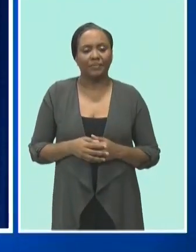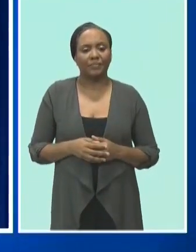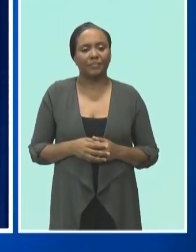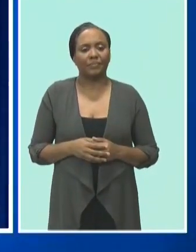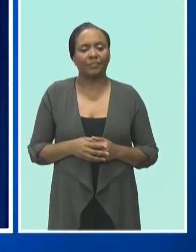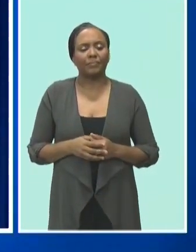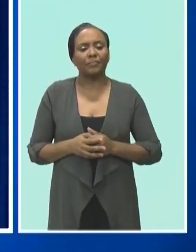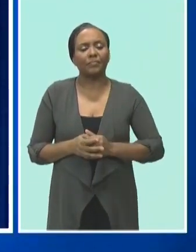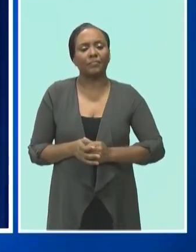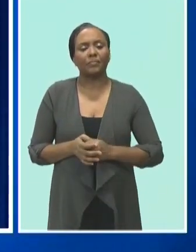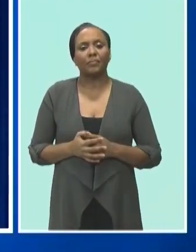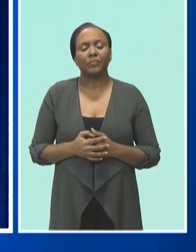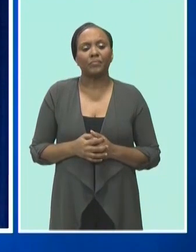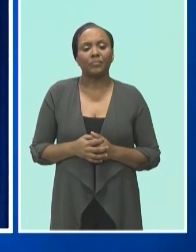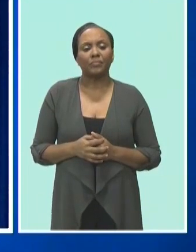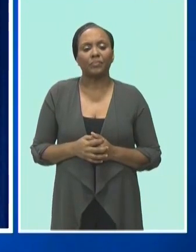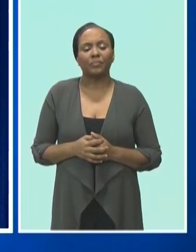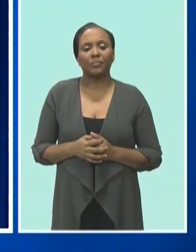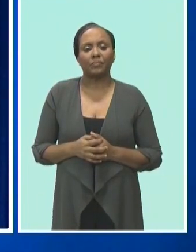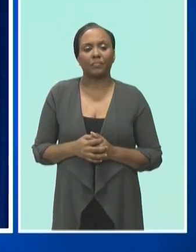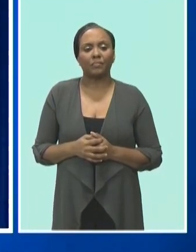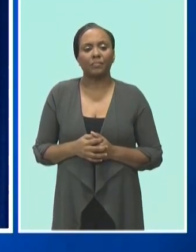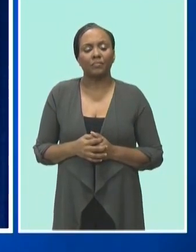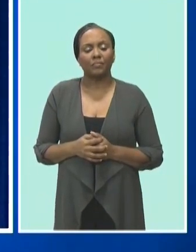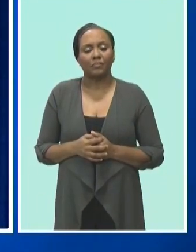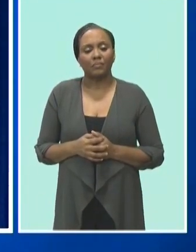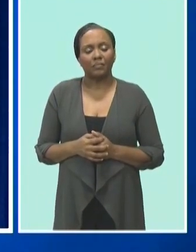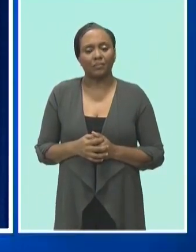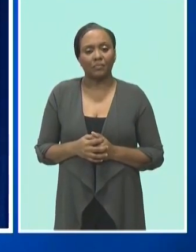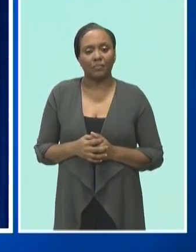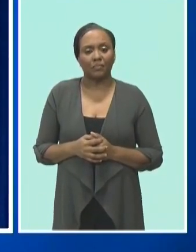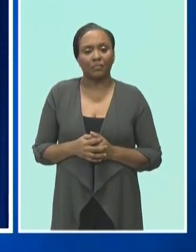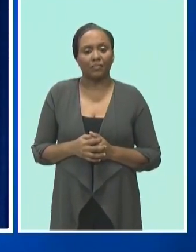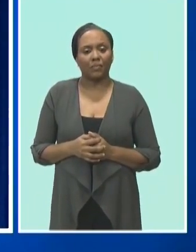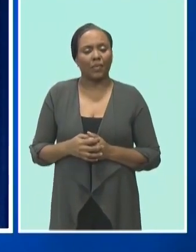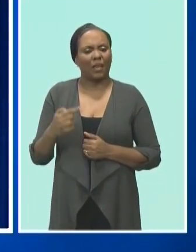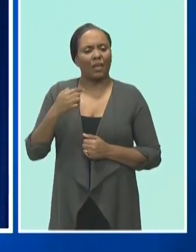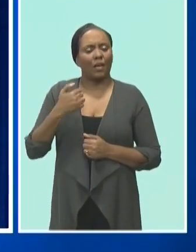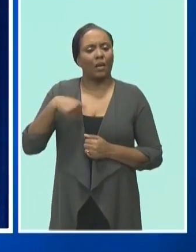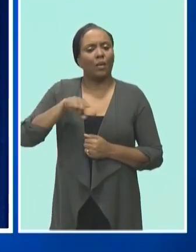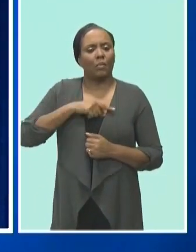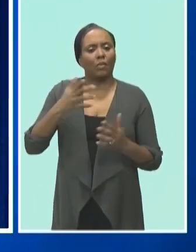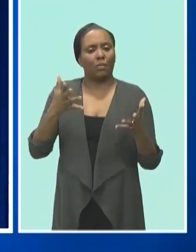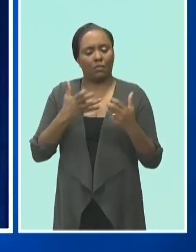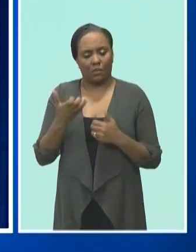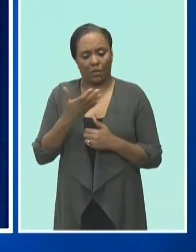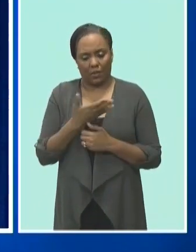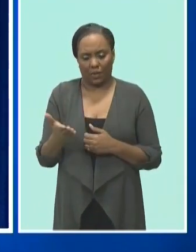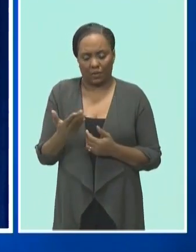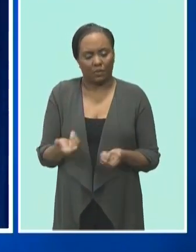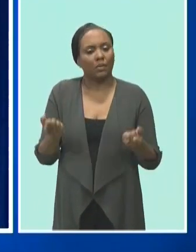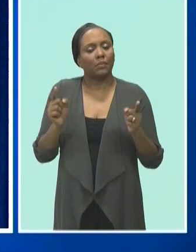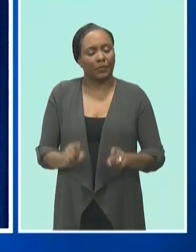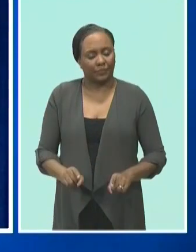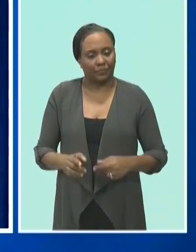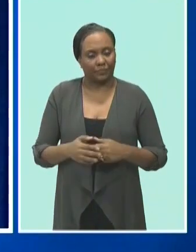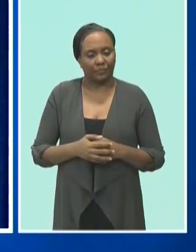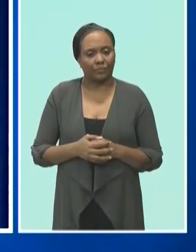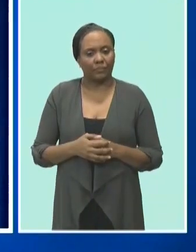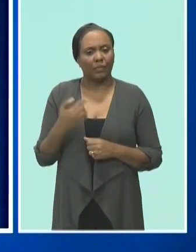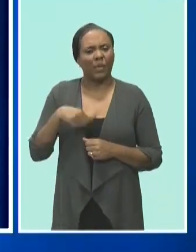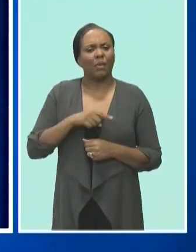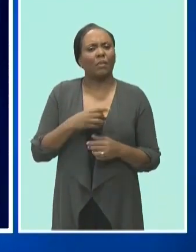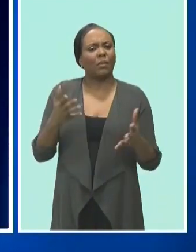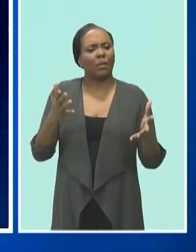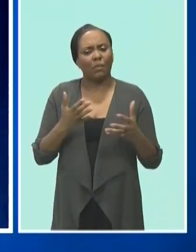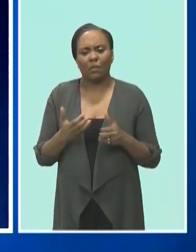I don't think there's any doubt that we want to come to the table and that we want to make things happen. I don't think that there's any doubt that we